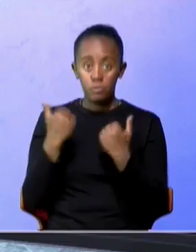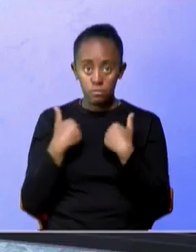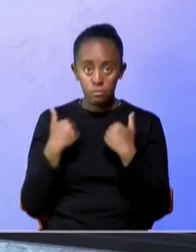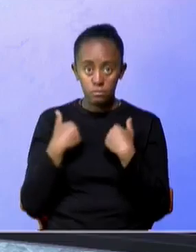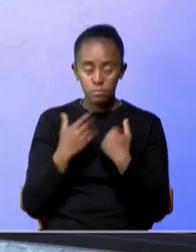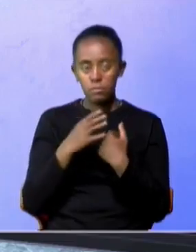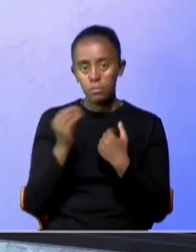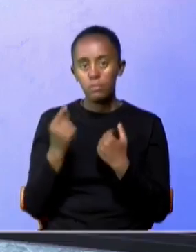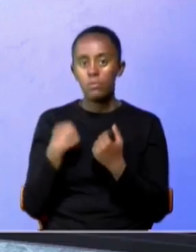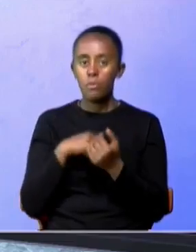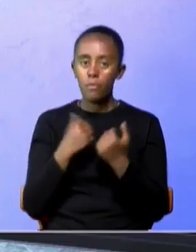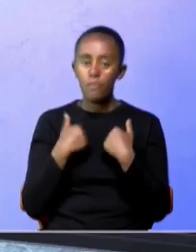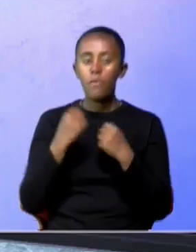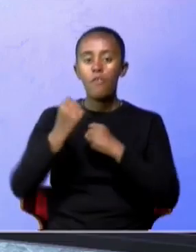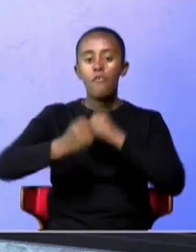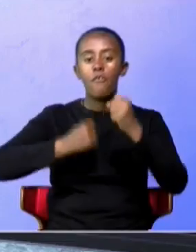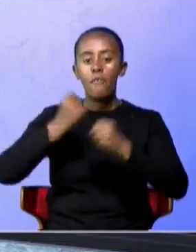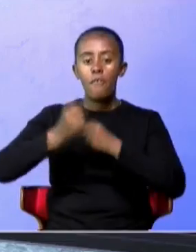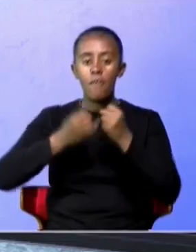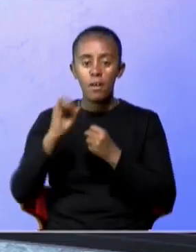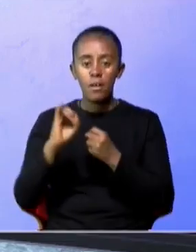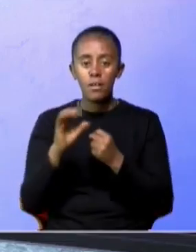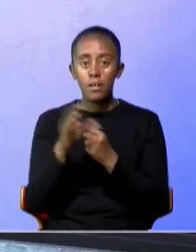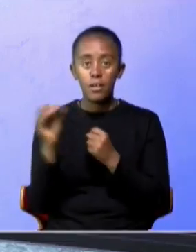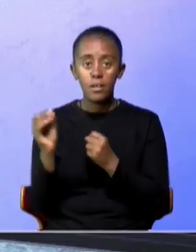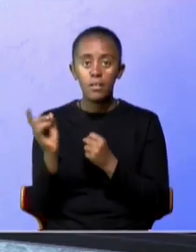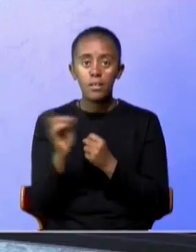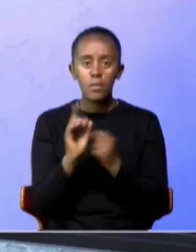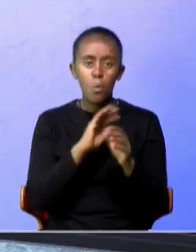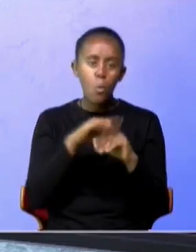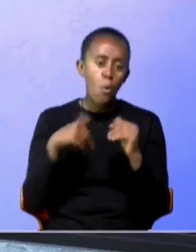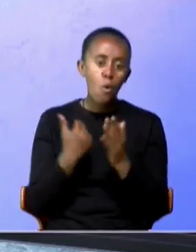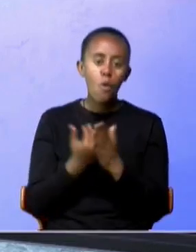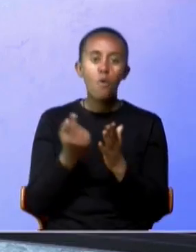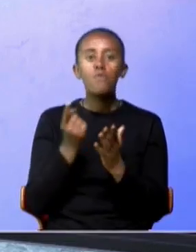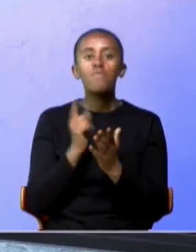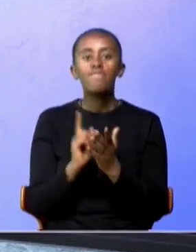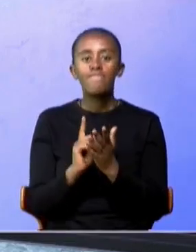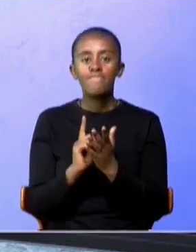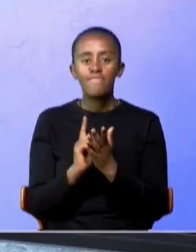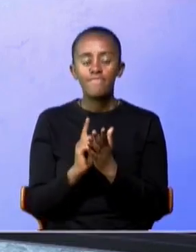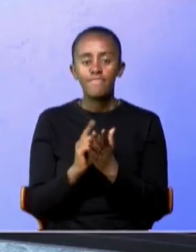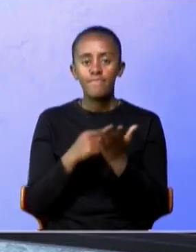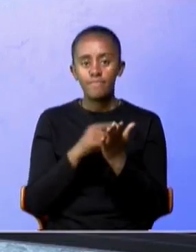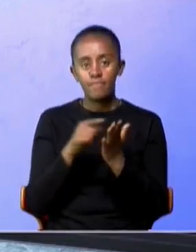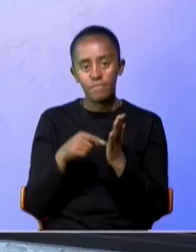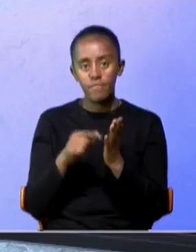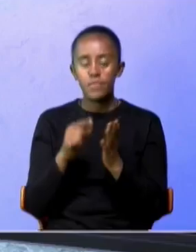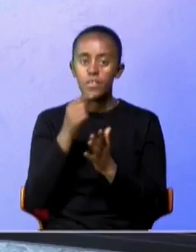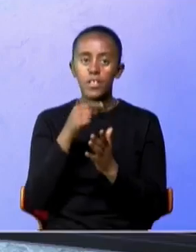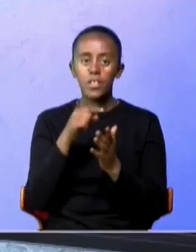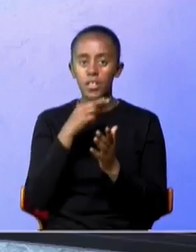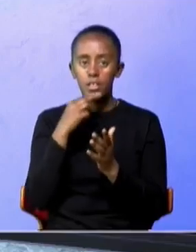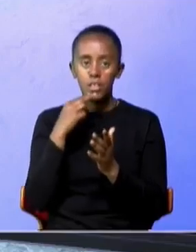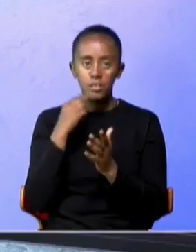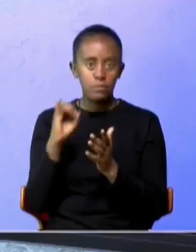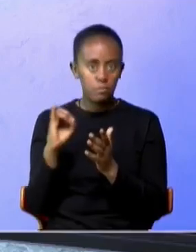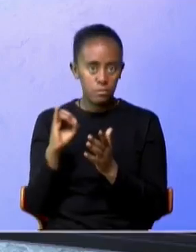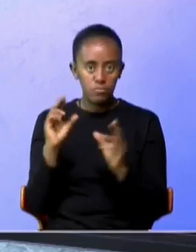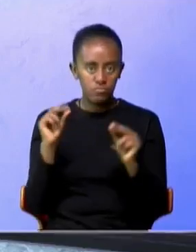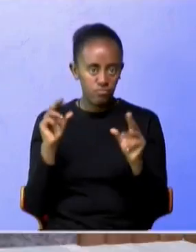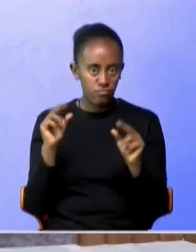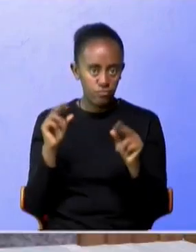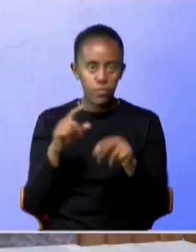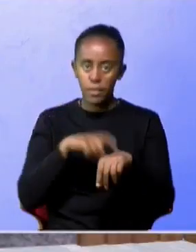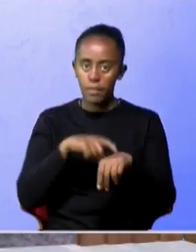have running. And all of these are what? They are here as gerunds, not as